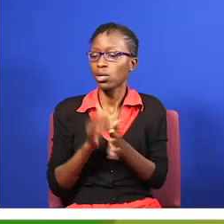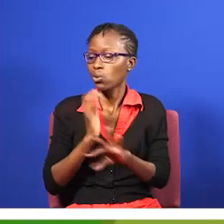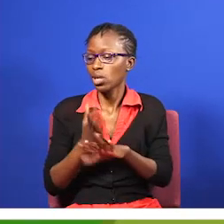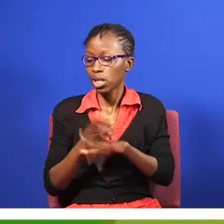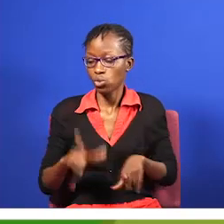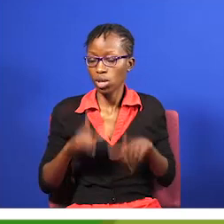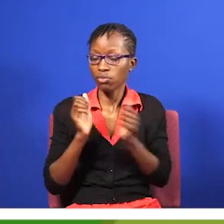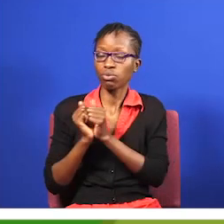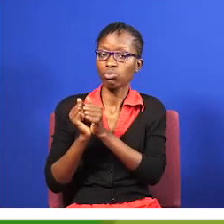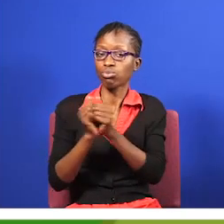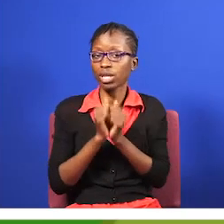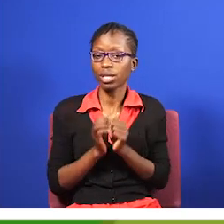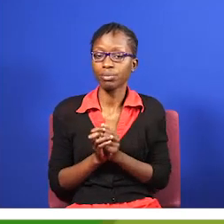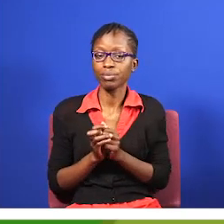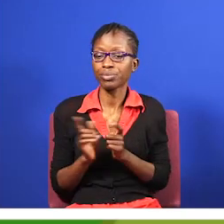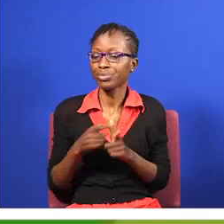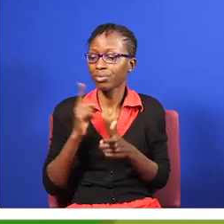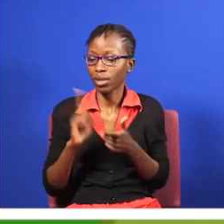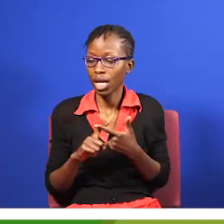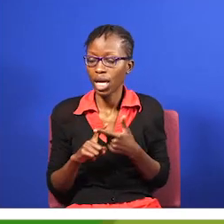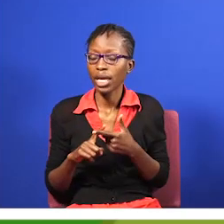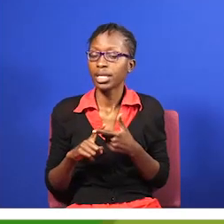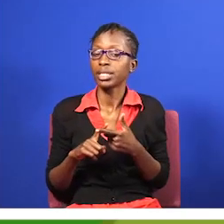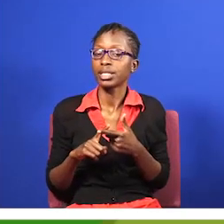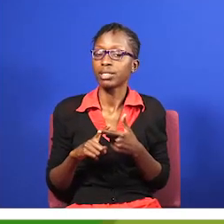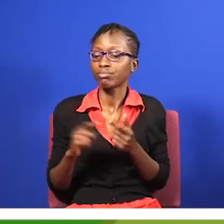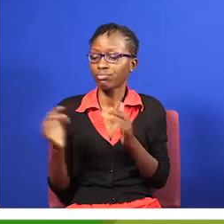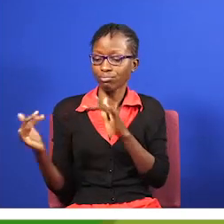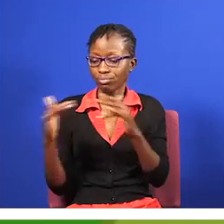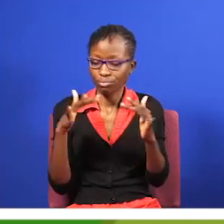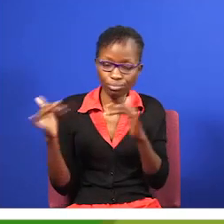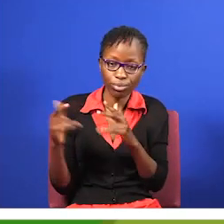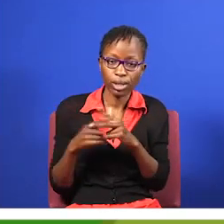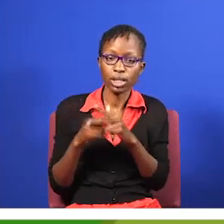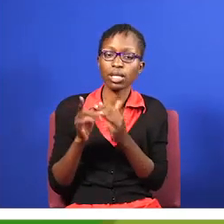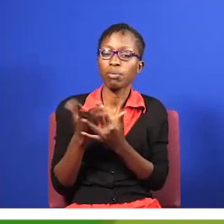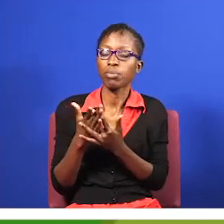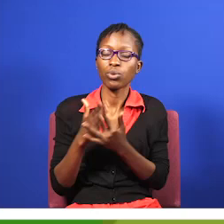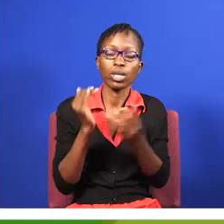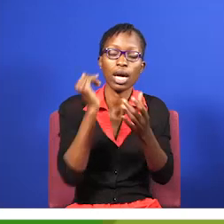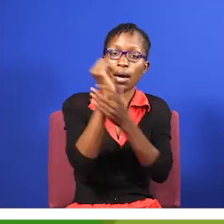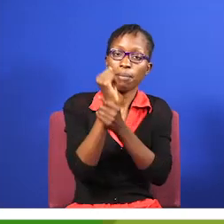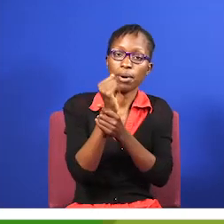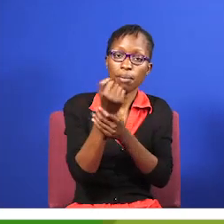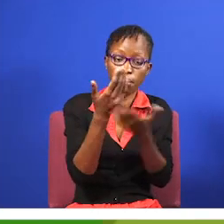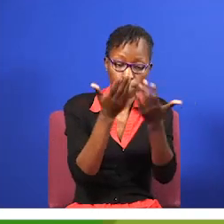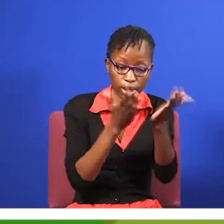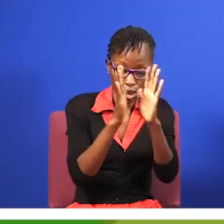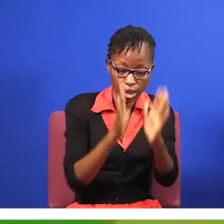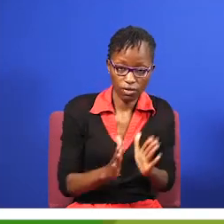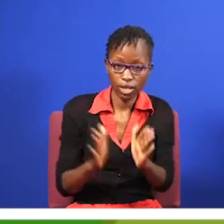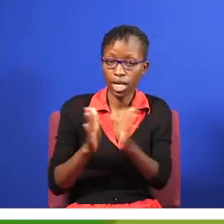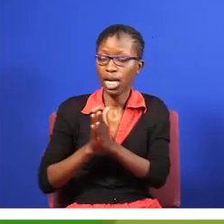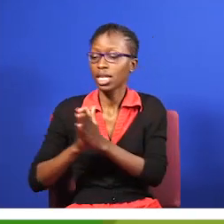stay together. And quarreling or fighting arose between Abraham's